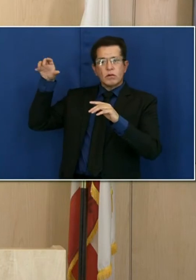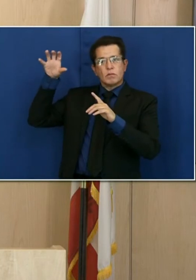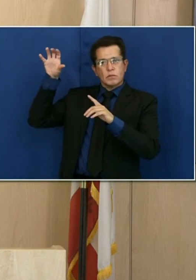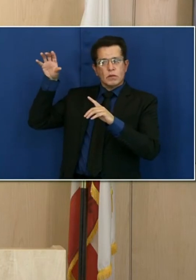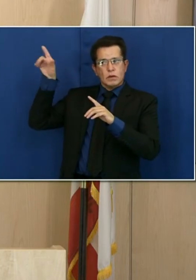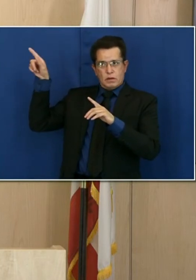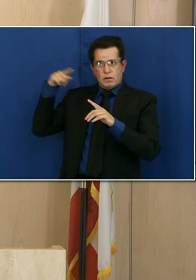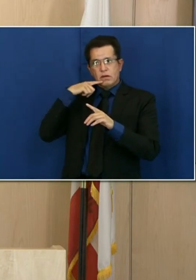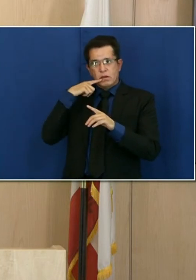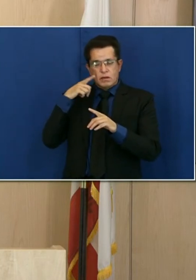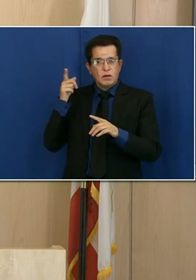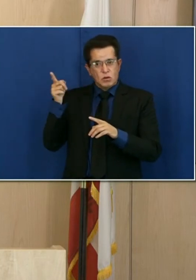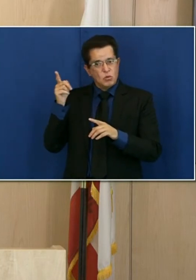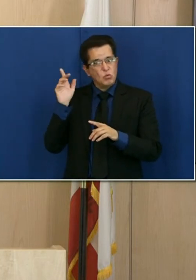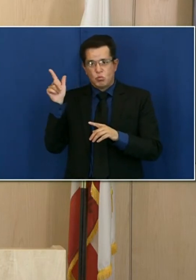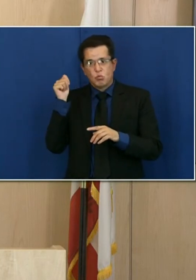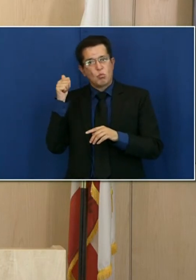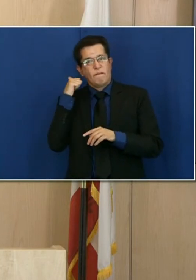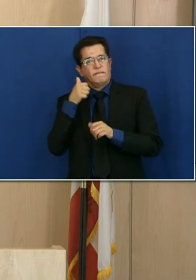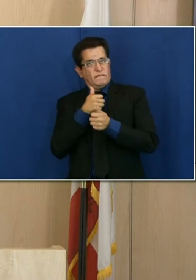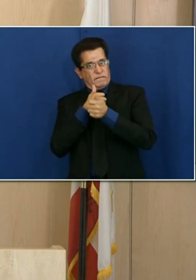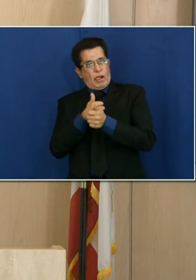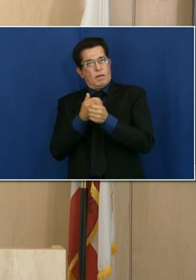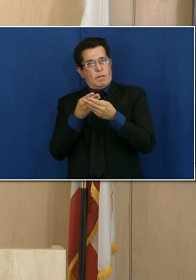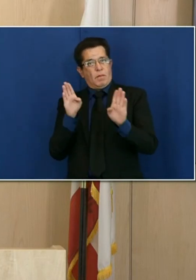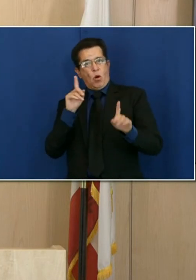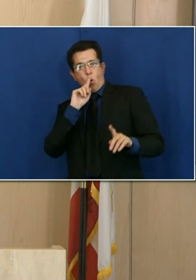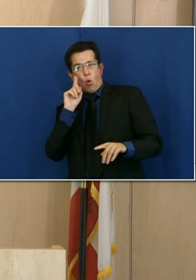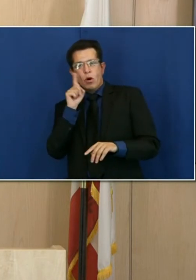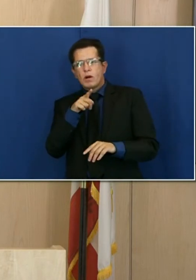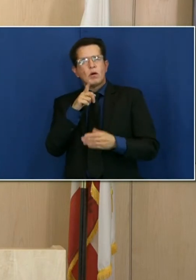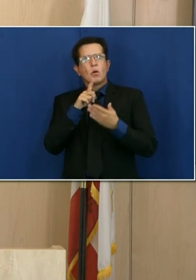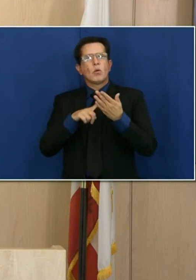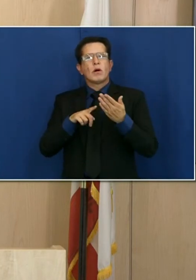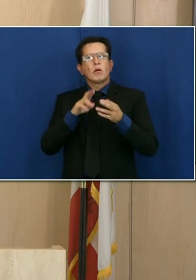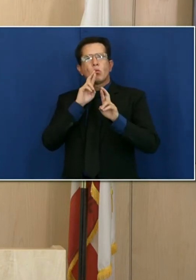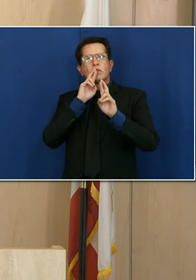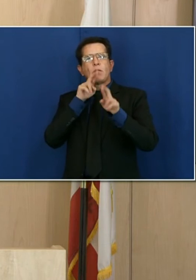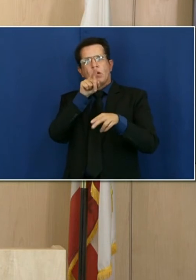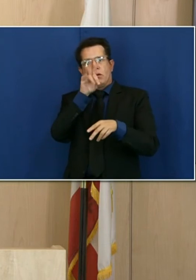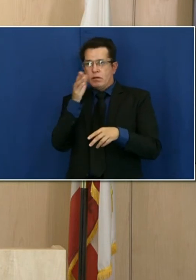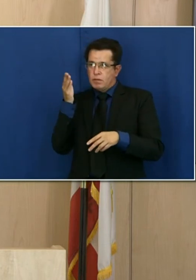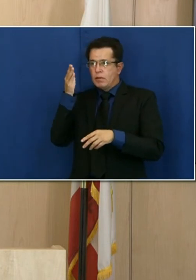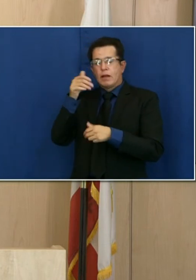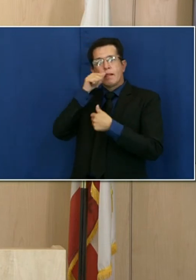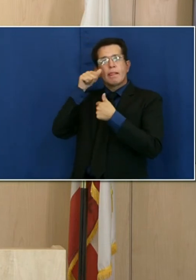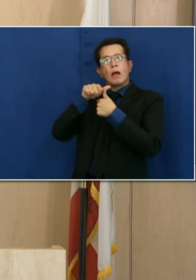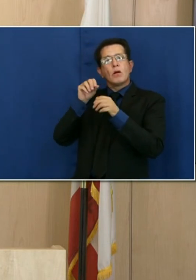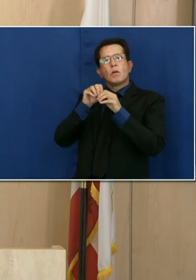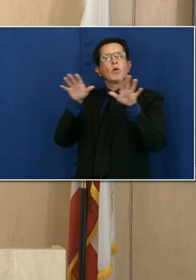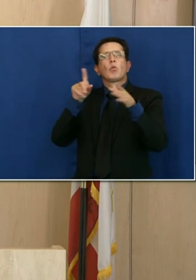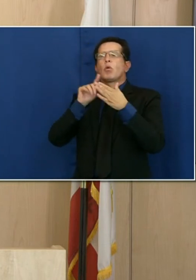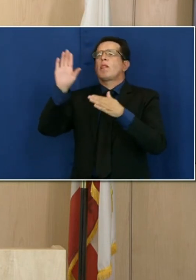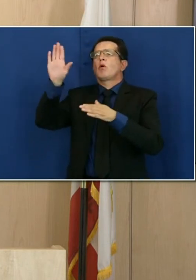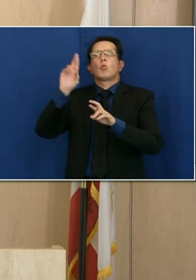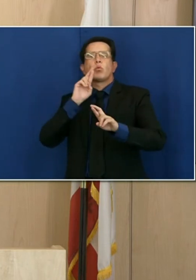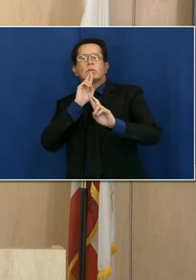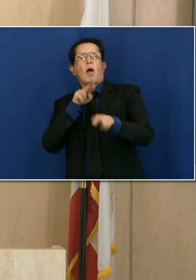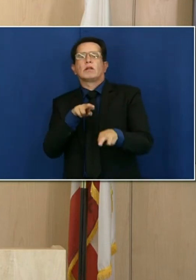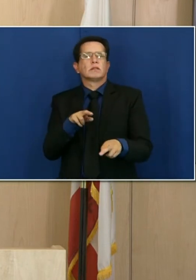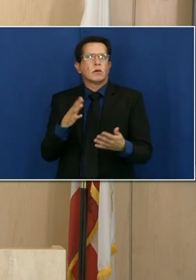they will not be enforcing the public health order? In other words, what has been the response to the letter sent by Chairman Cox and Dr. Wooten? And